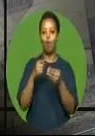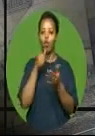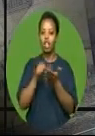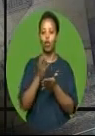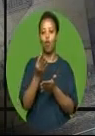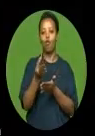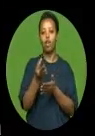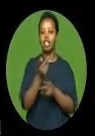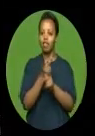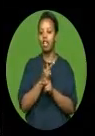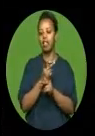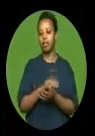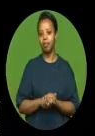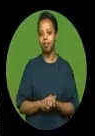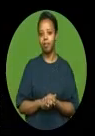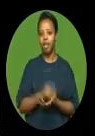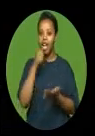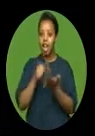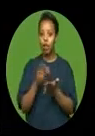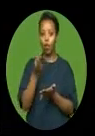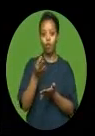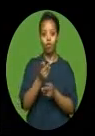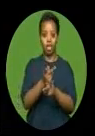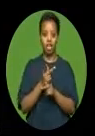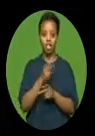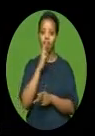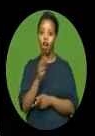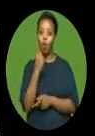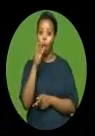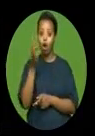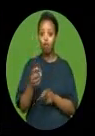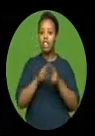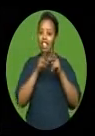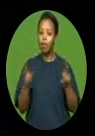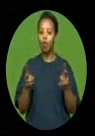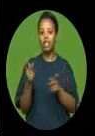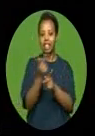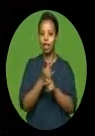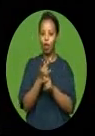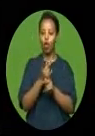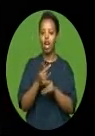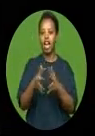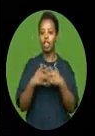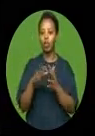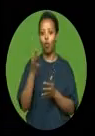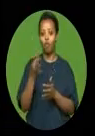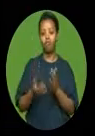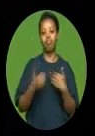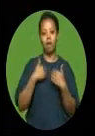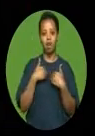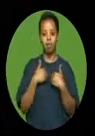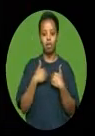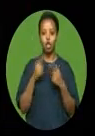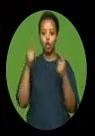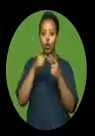letter of credit. Letters of credit are one of the most secure instruments available